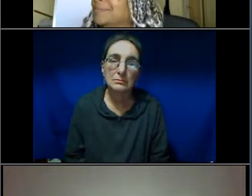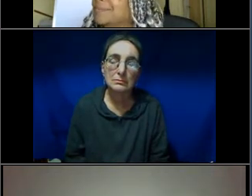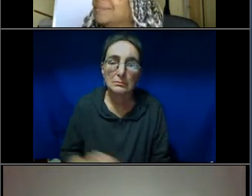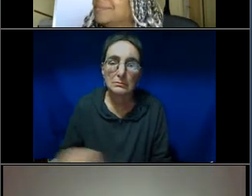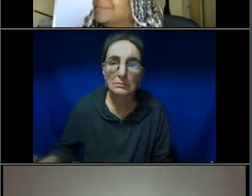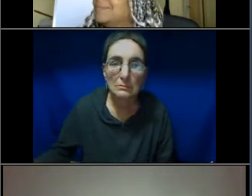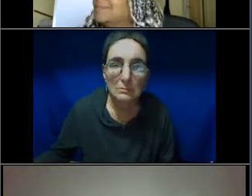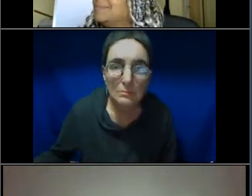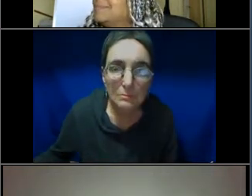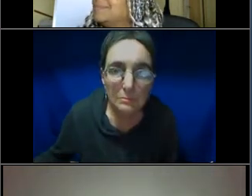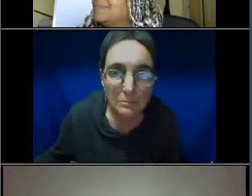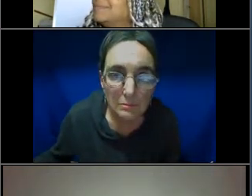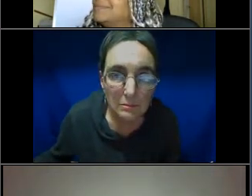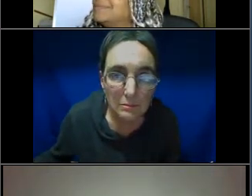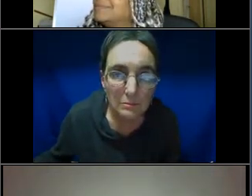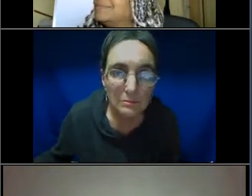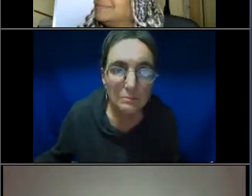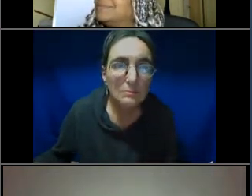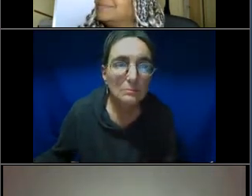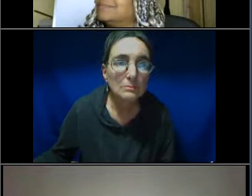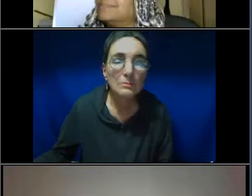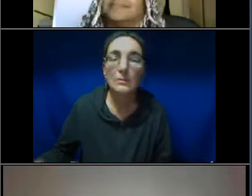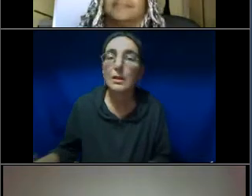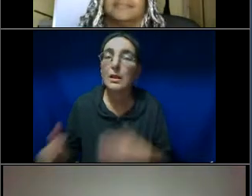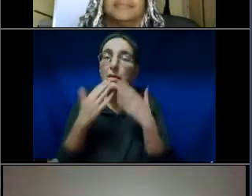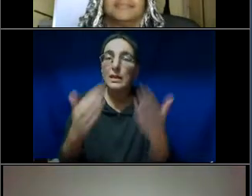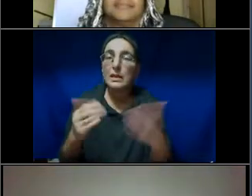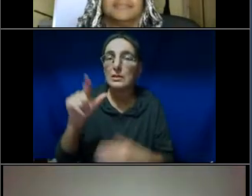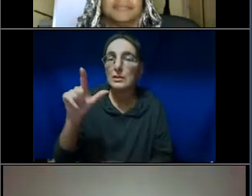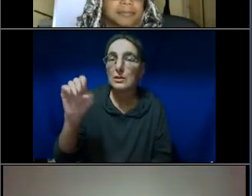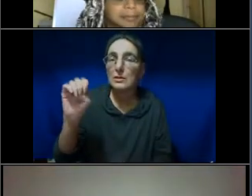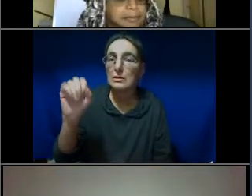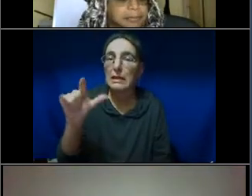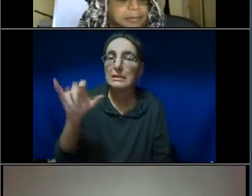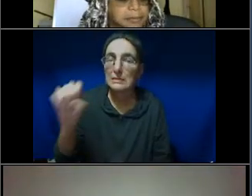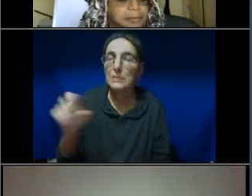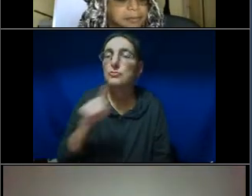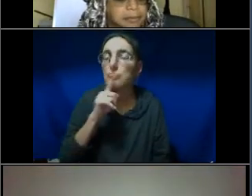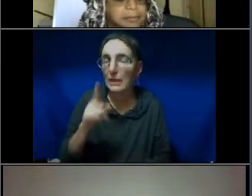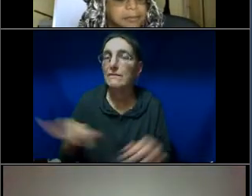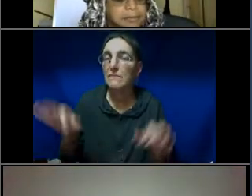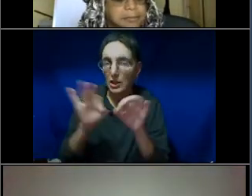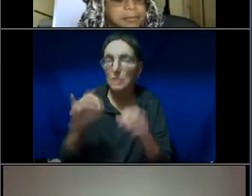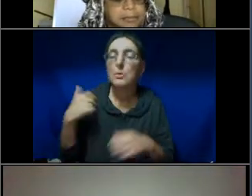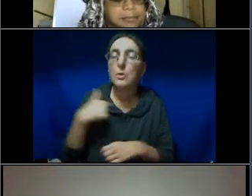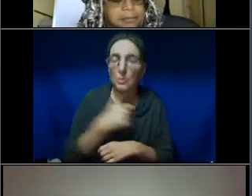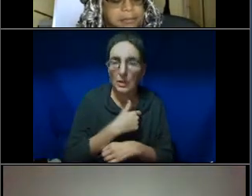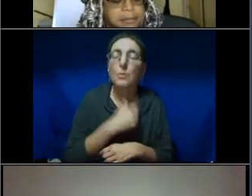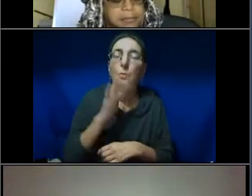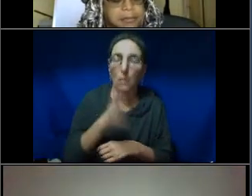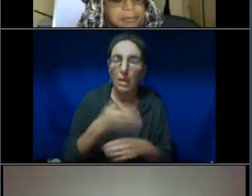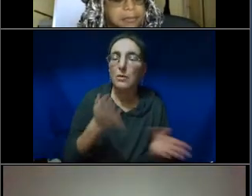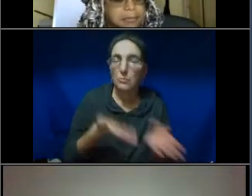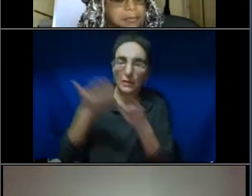had. Thank you, Leslie. That's super valuable. We'll take that back, and